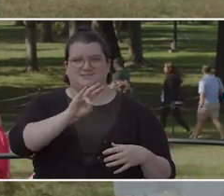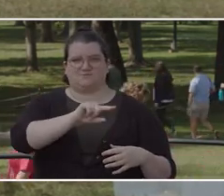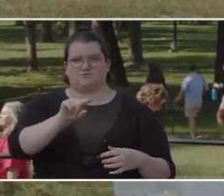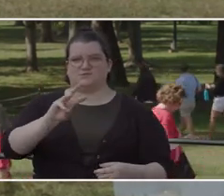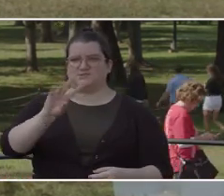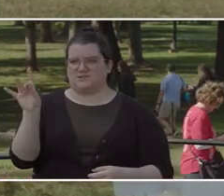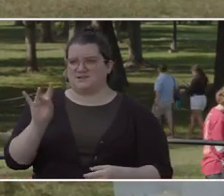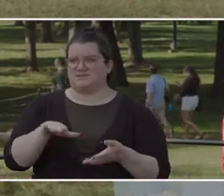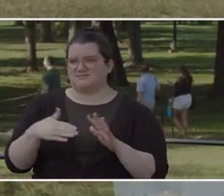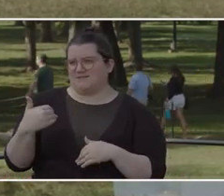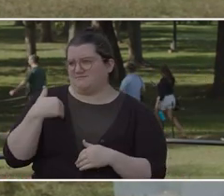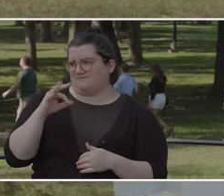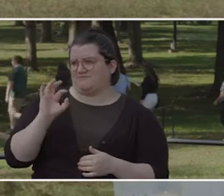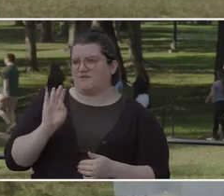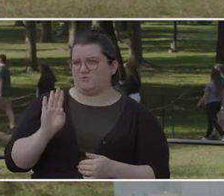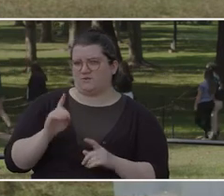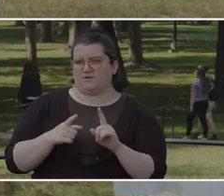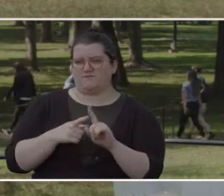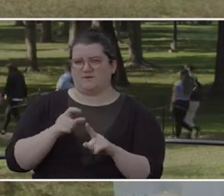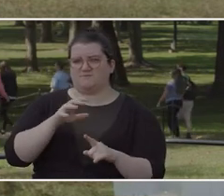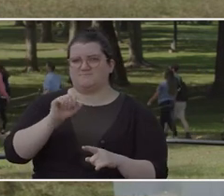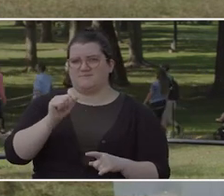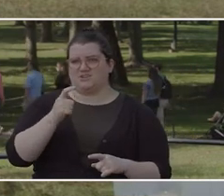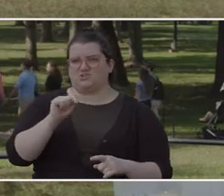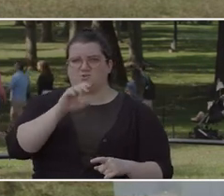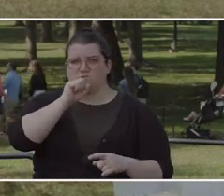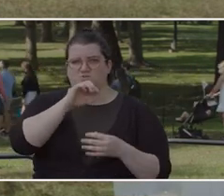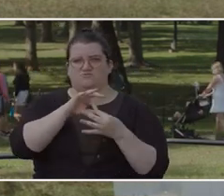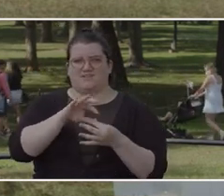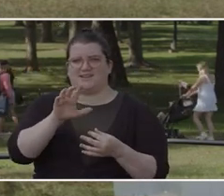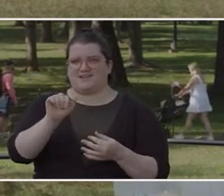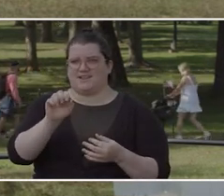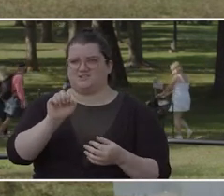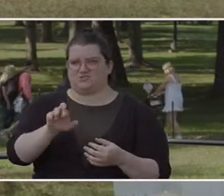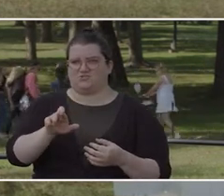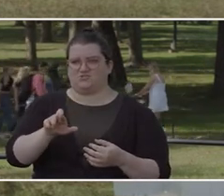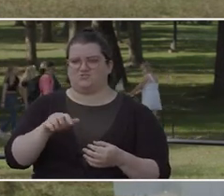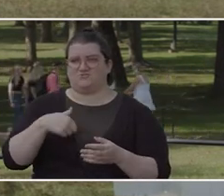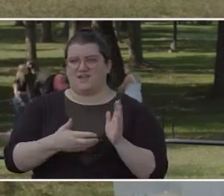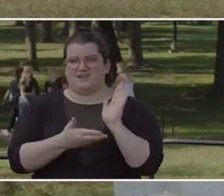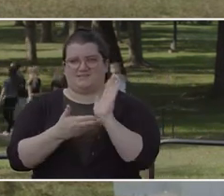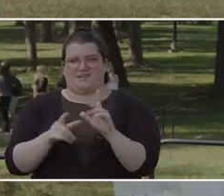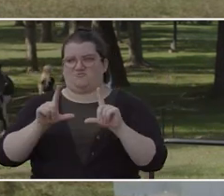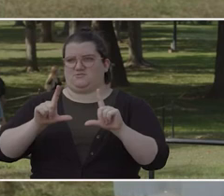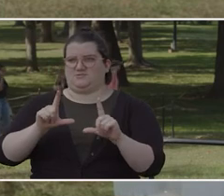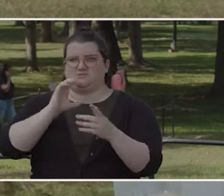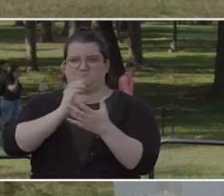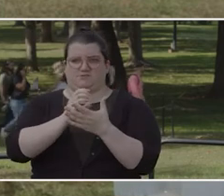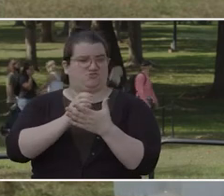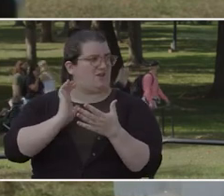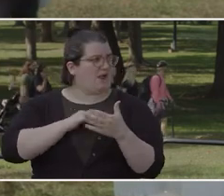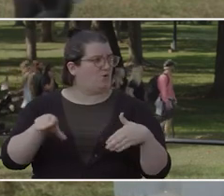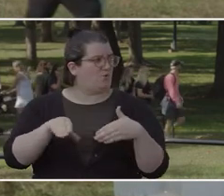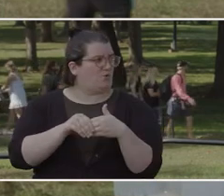1967-68. He died this past February from Agent Orange-related cancers. I carry this picture, our wedding picture, as